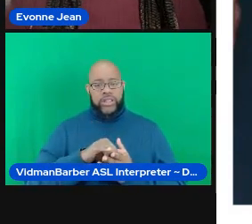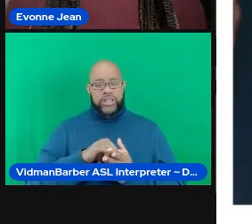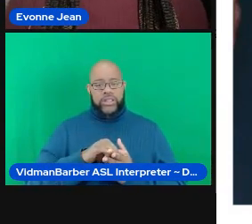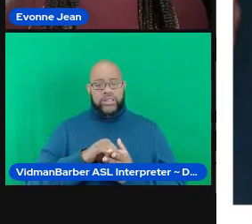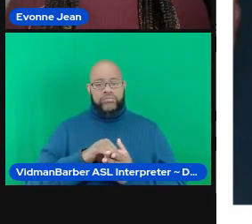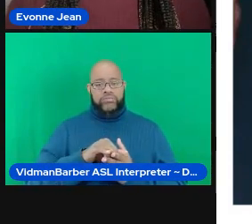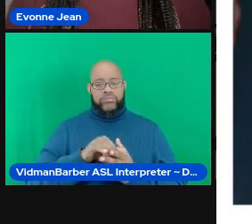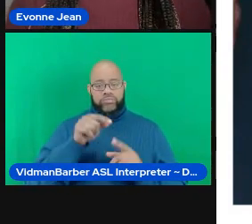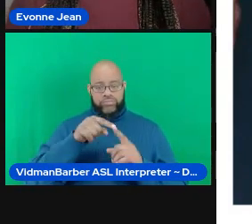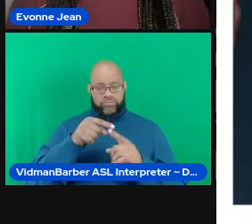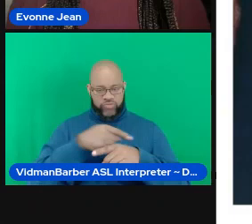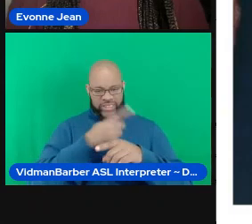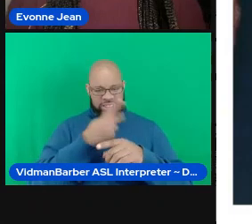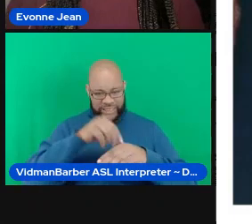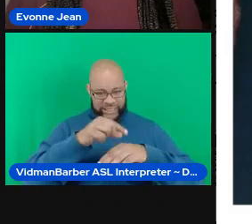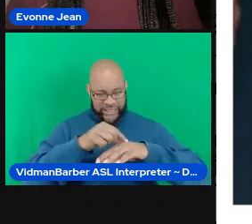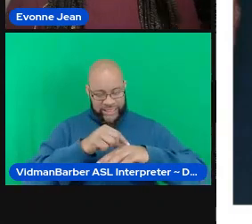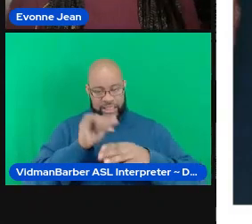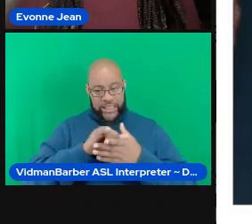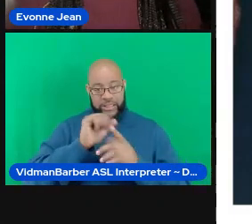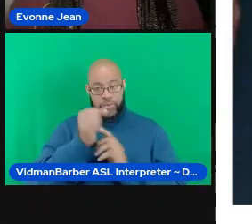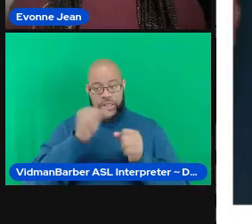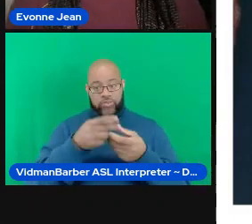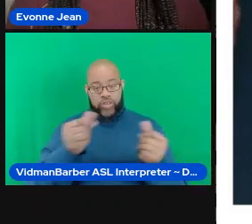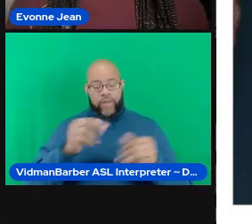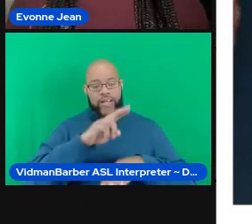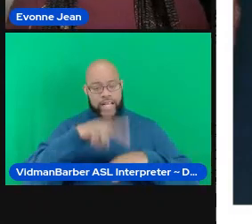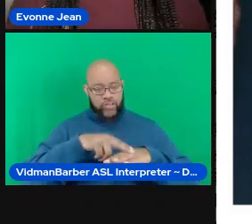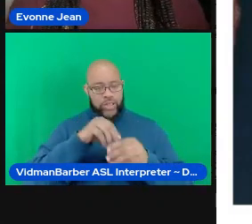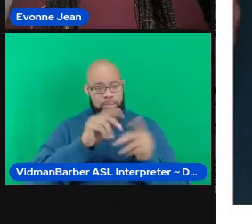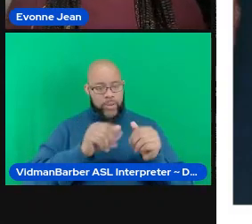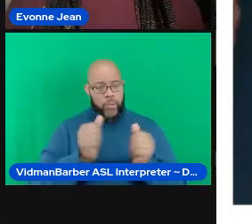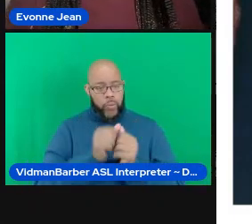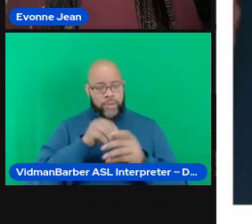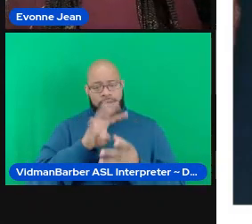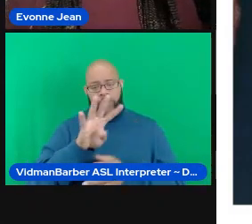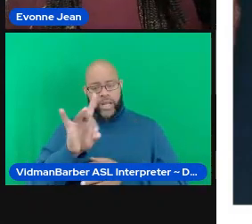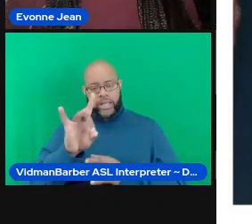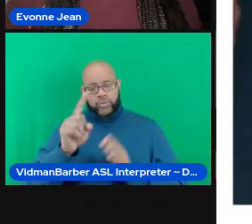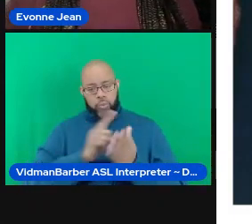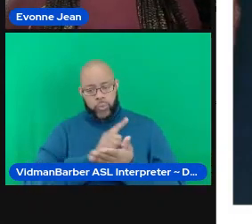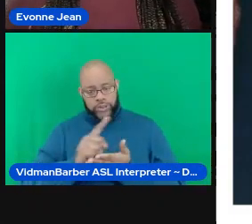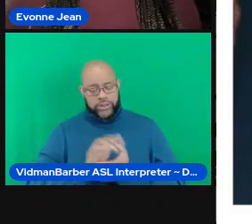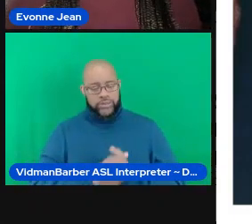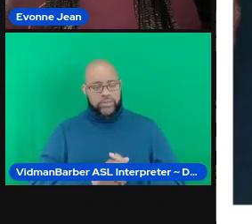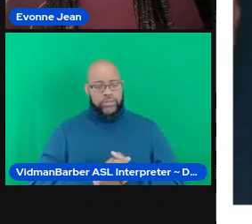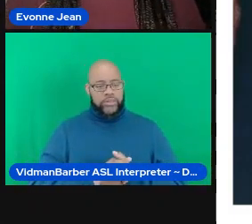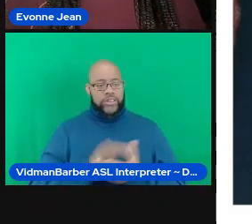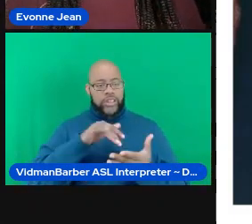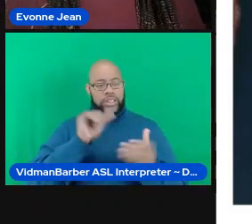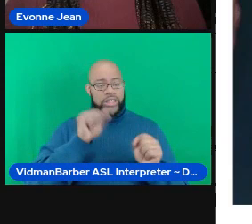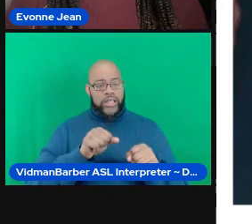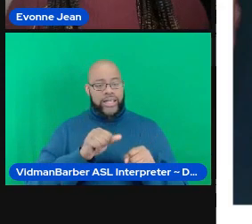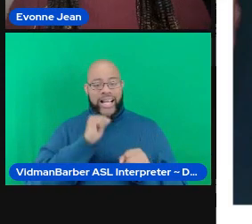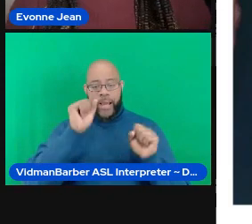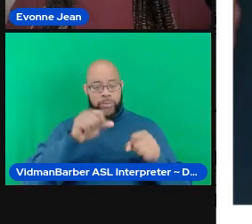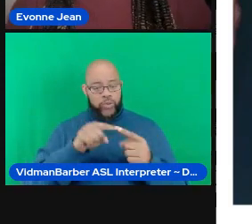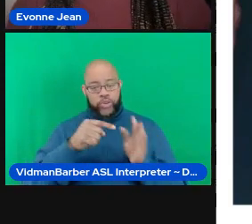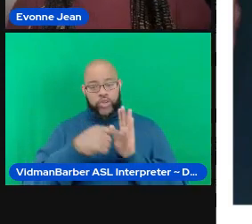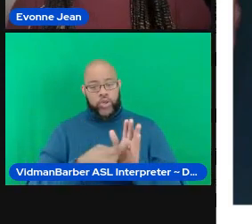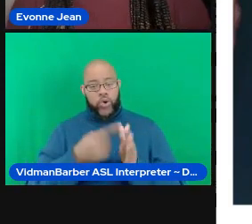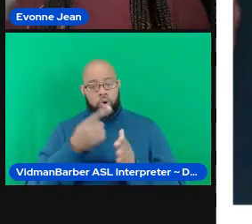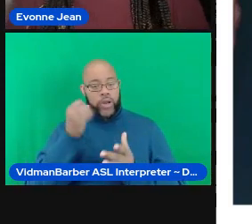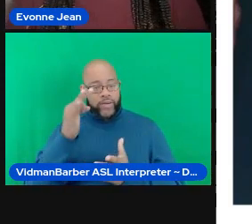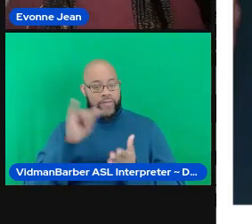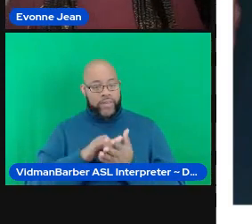migrans. And so this condition can be resolved naturally in people within 48 weeks, although these studies have been unable to show whether